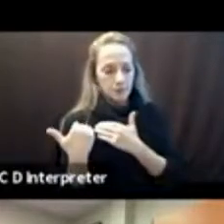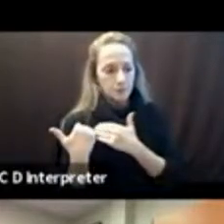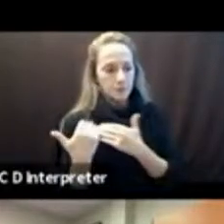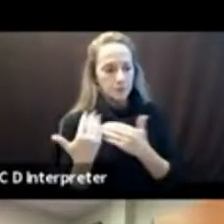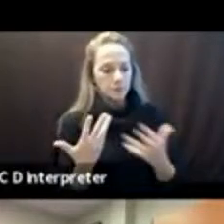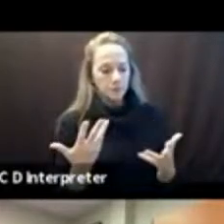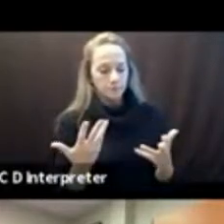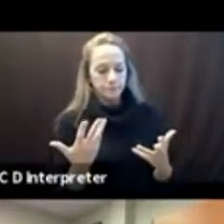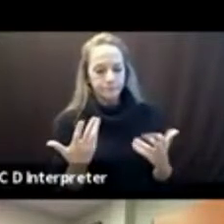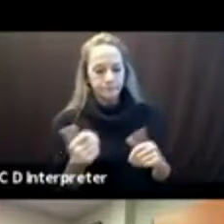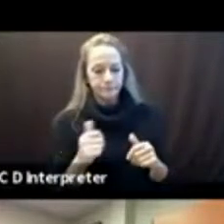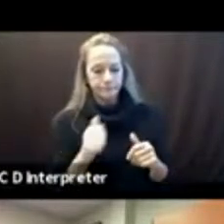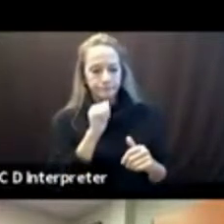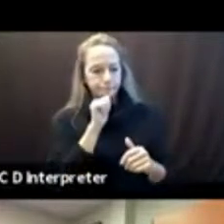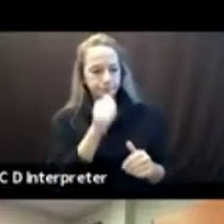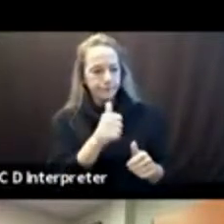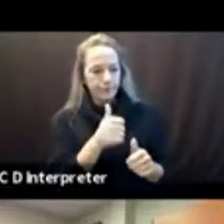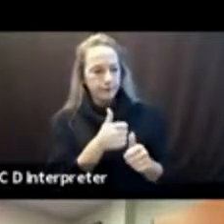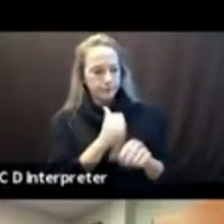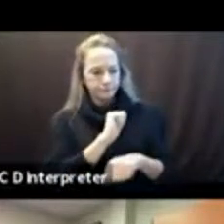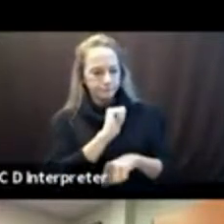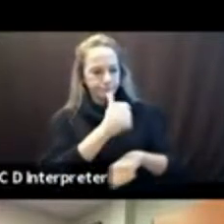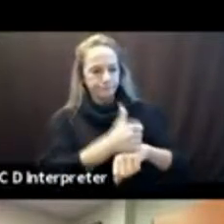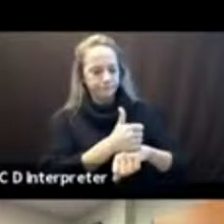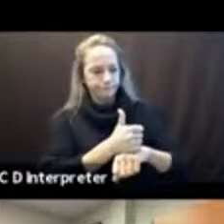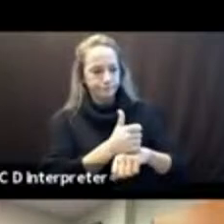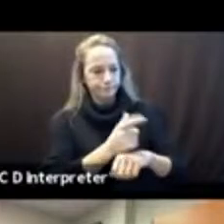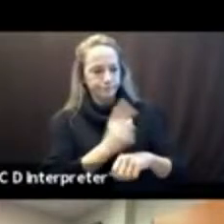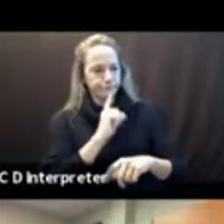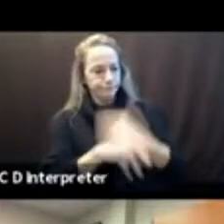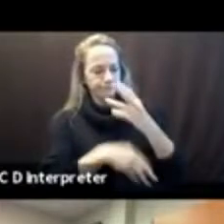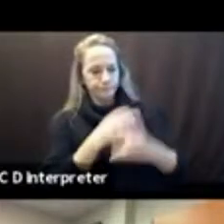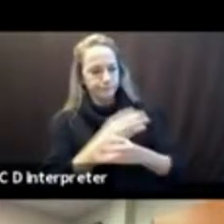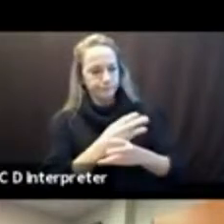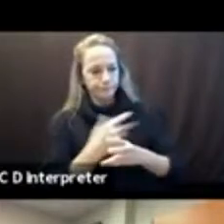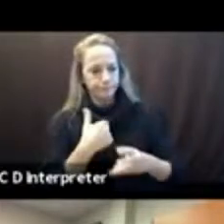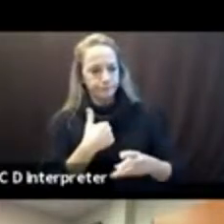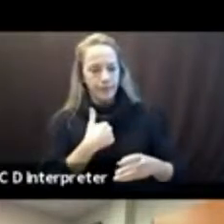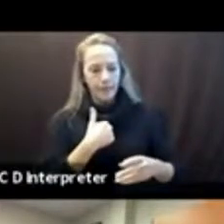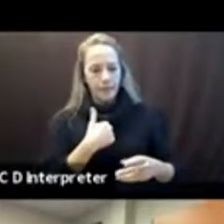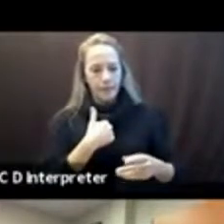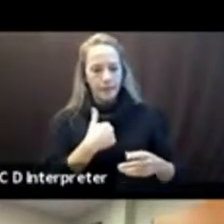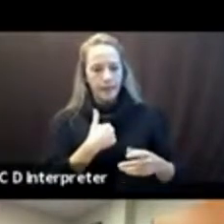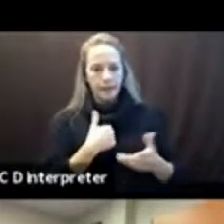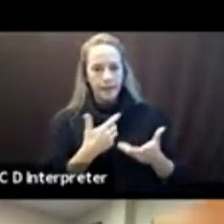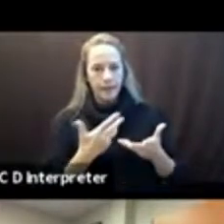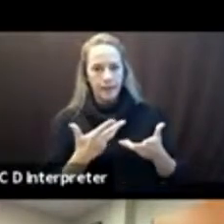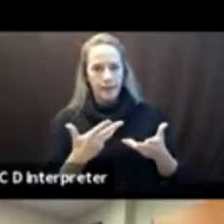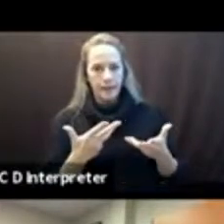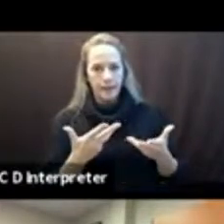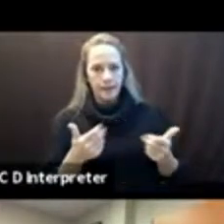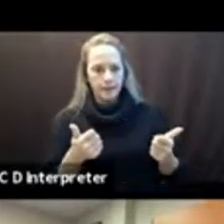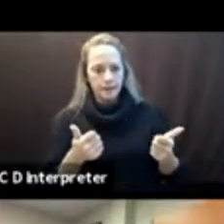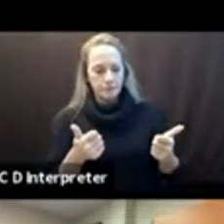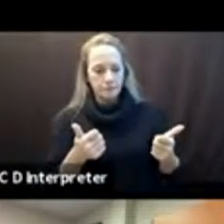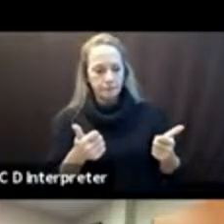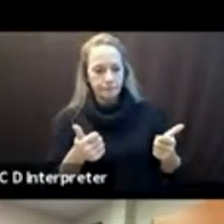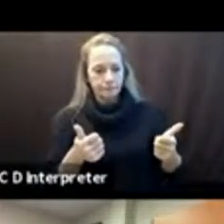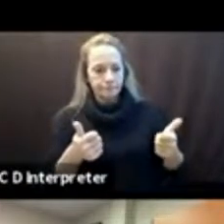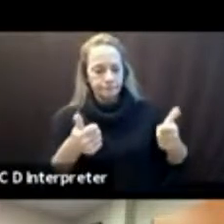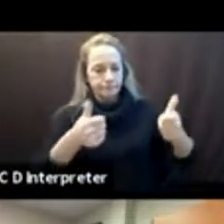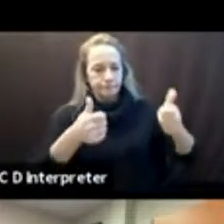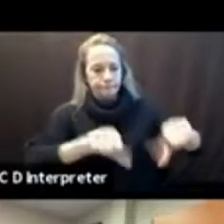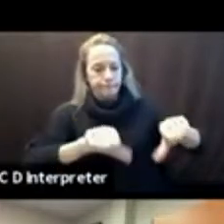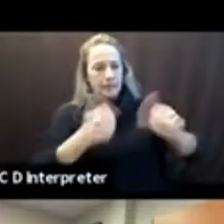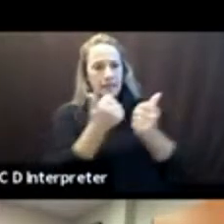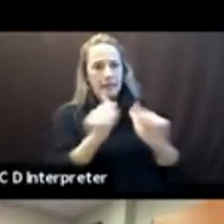harmful. And, I denounce any kind of verbal, physical threat or violence whatsoever to